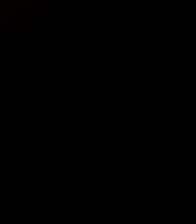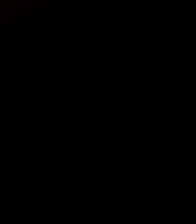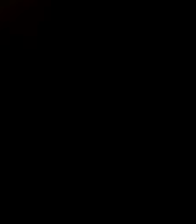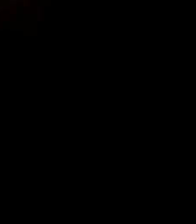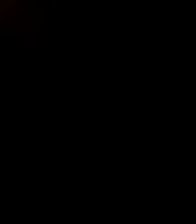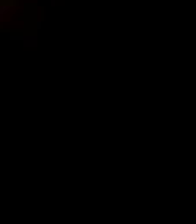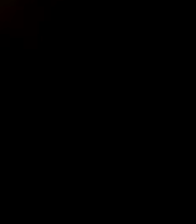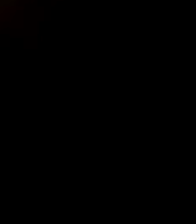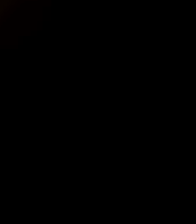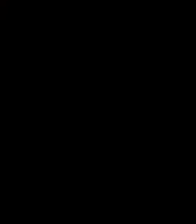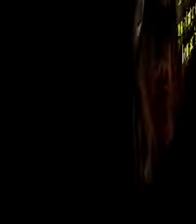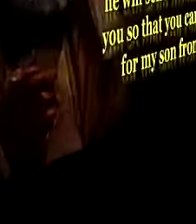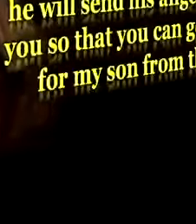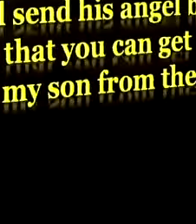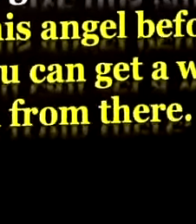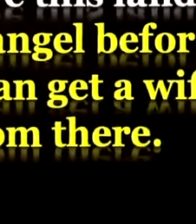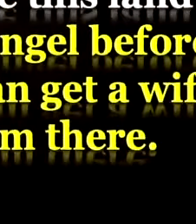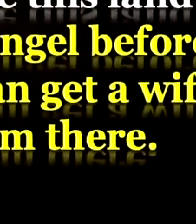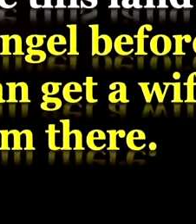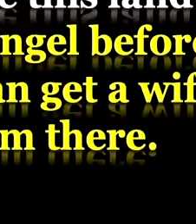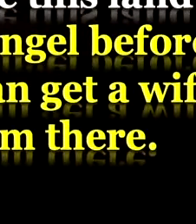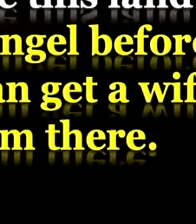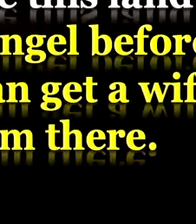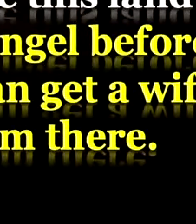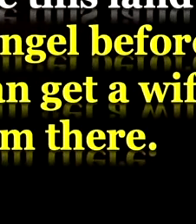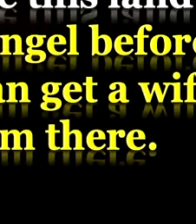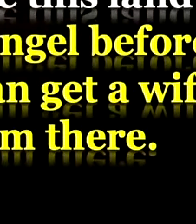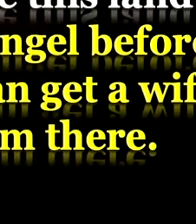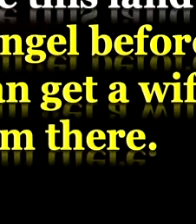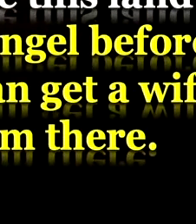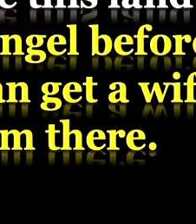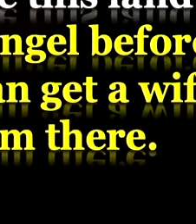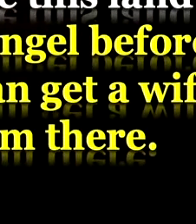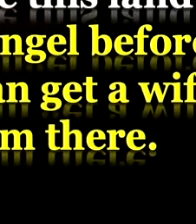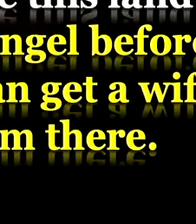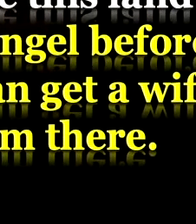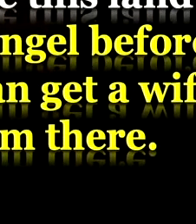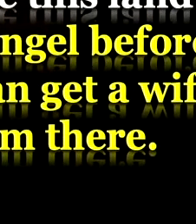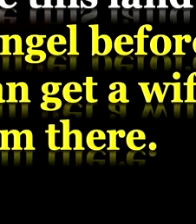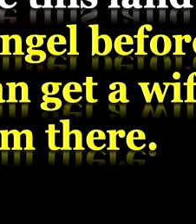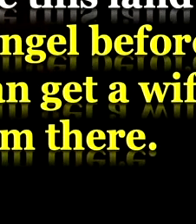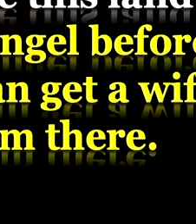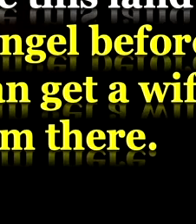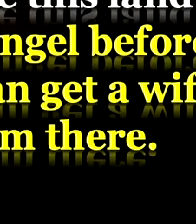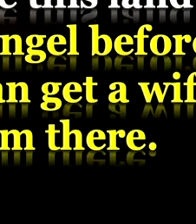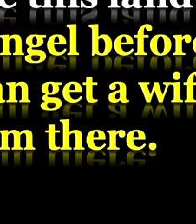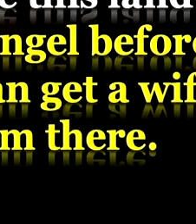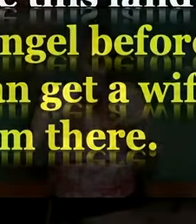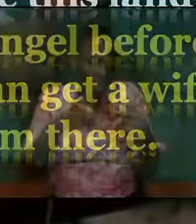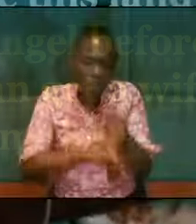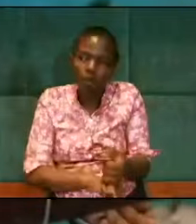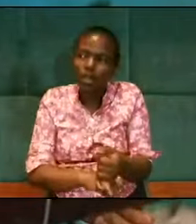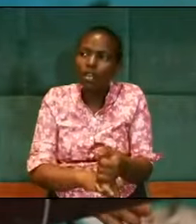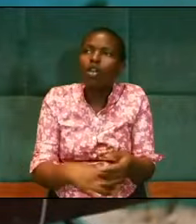make a mistake. Go to this place. I'm trusting God. God is able to do it. God is able to find a wife. God is able to find me a